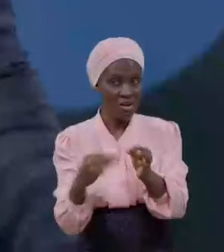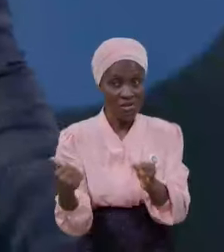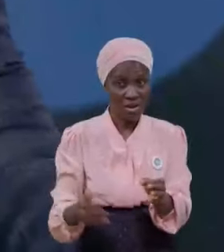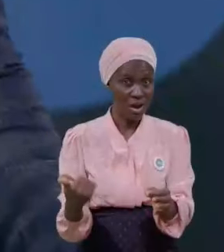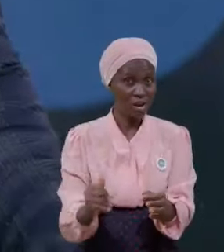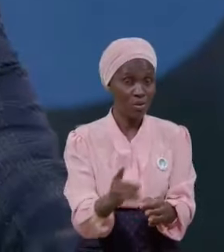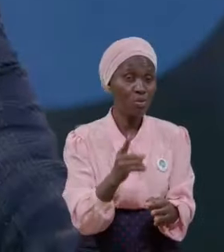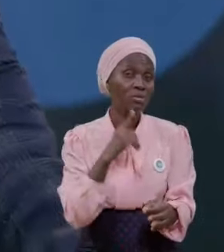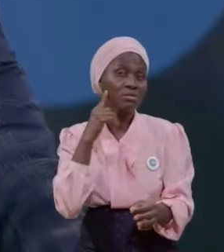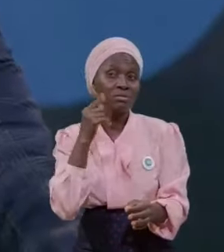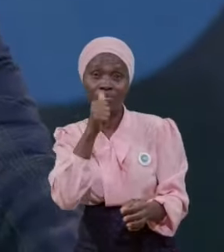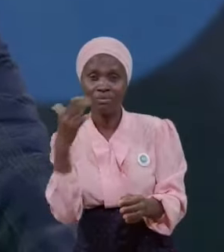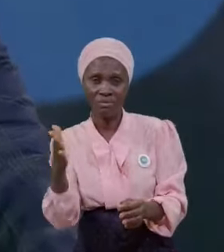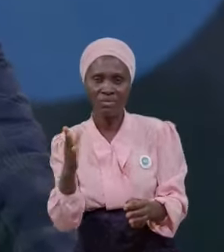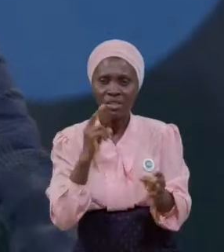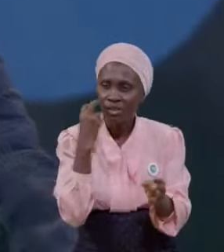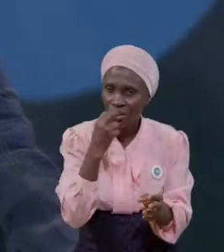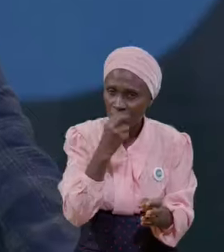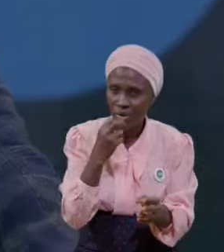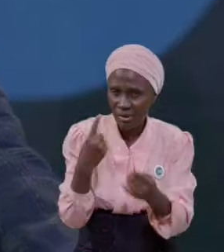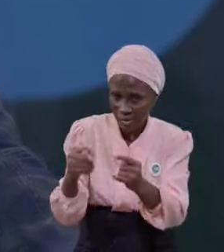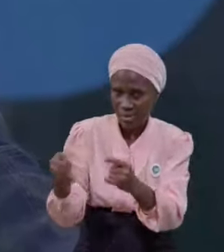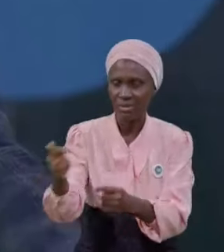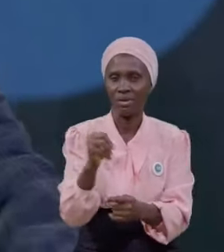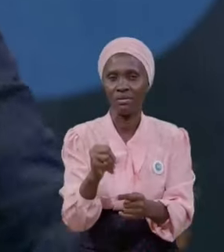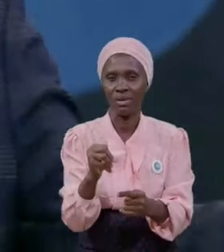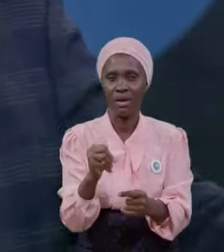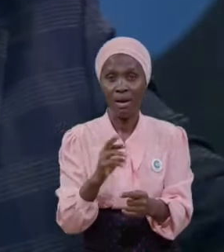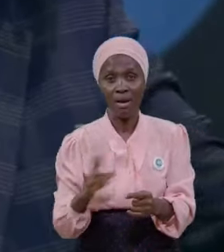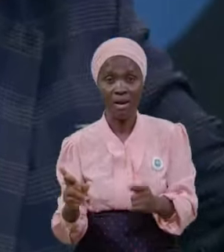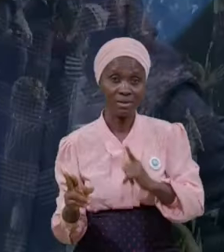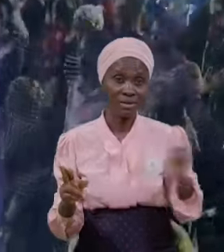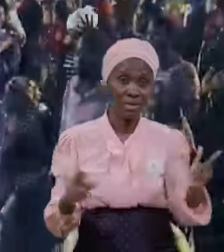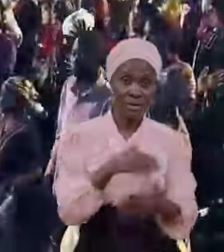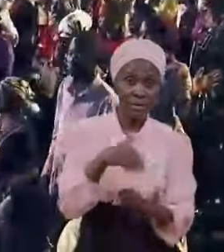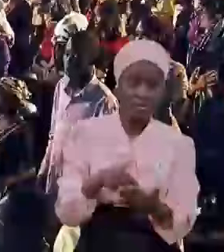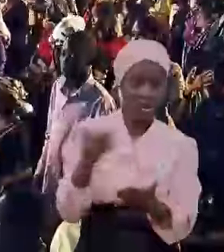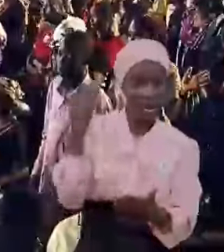Right, left, center, at the back, online. Miracle everywhere.